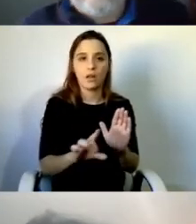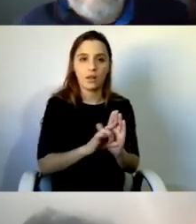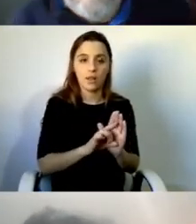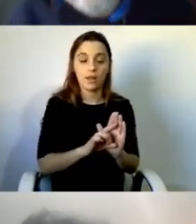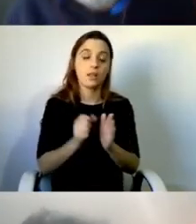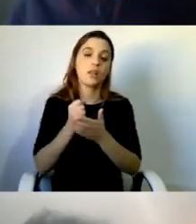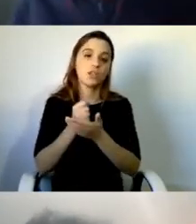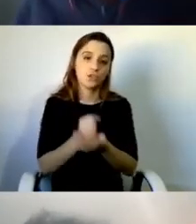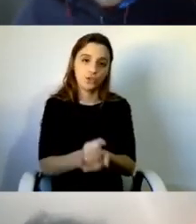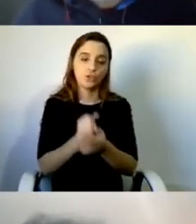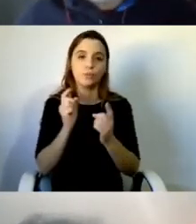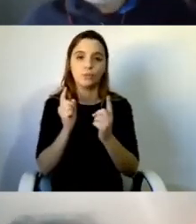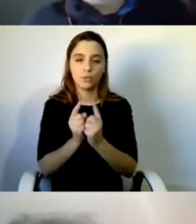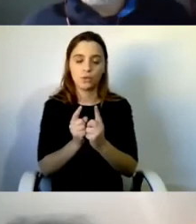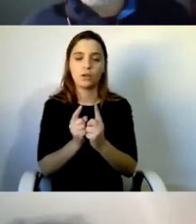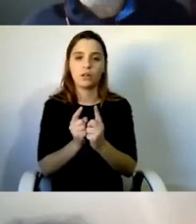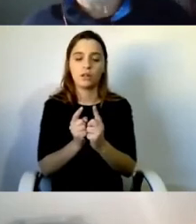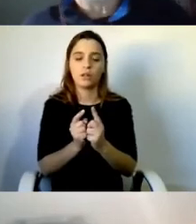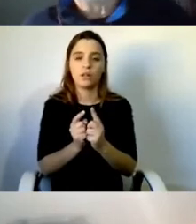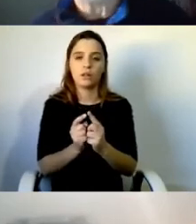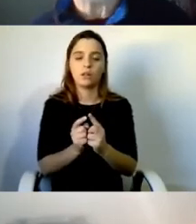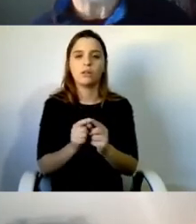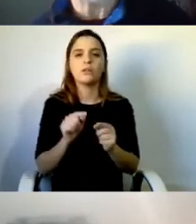is a national scheme for family care,